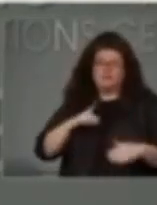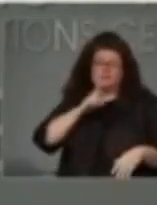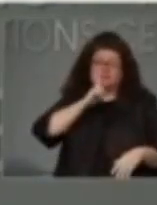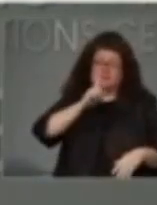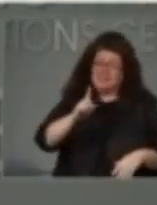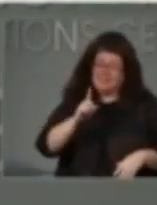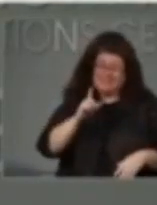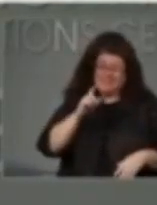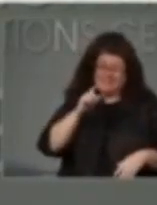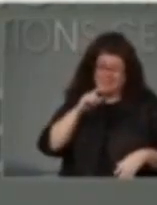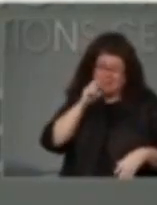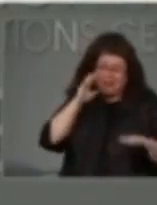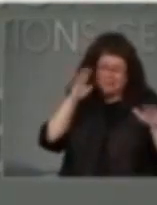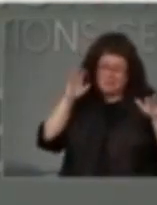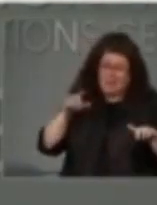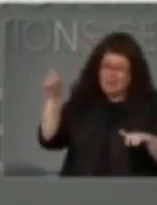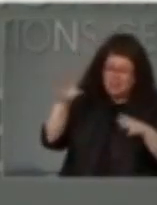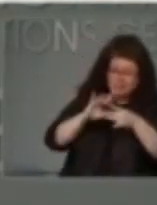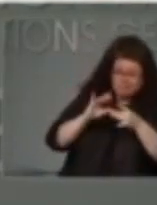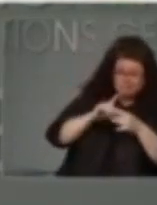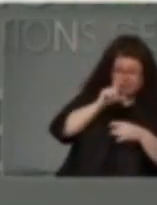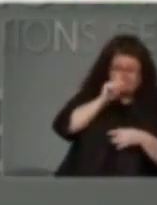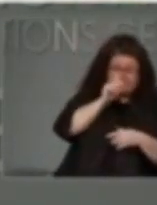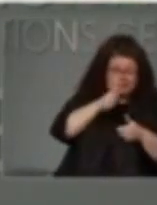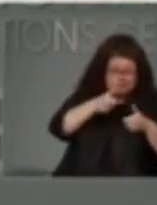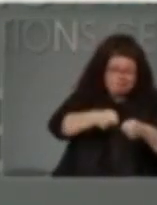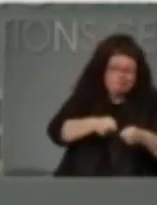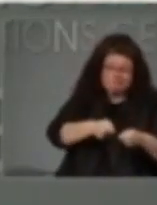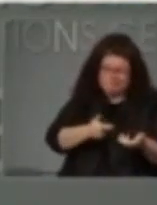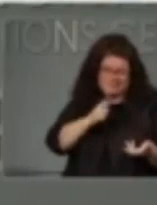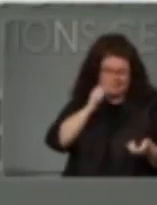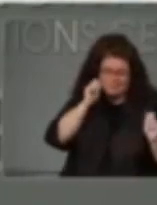he's indicated the potential for an anticipatory breach, then